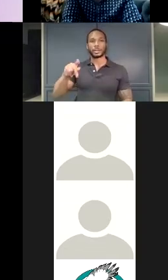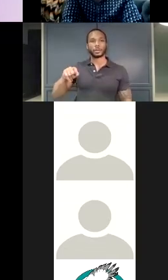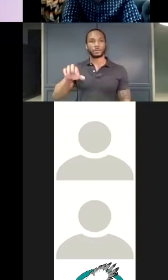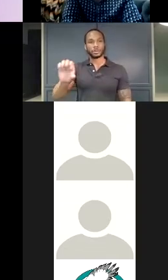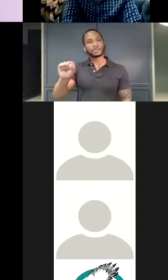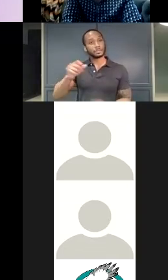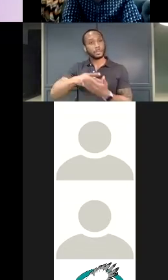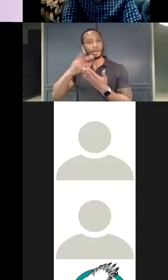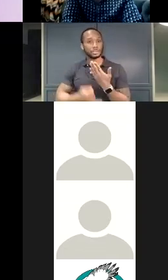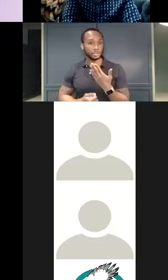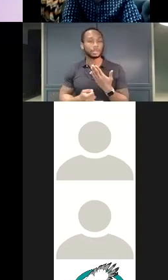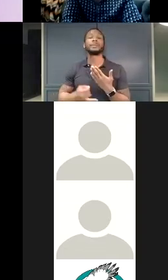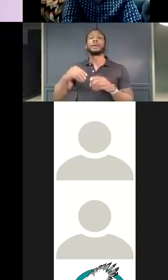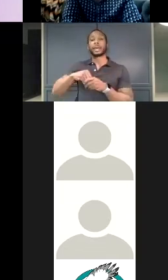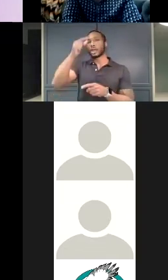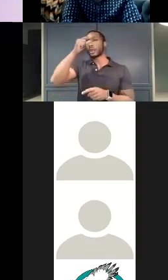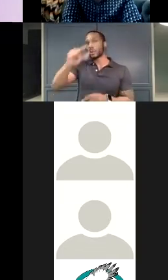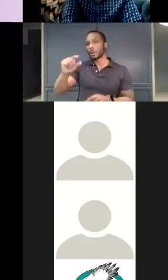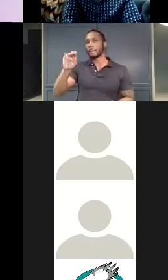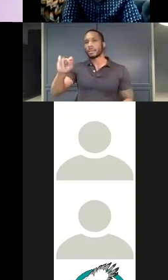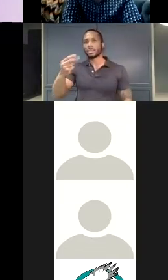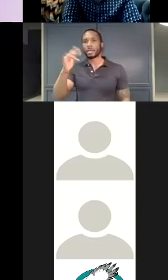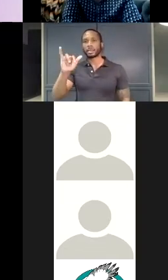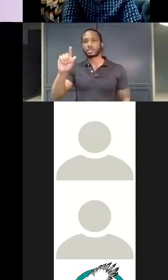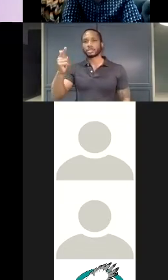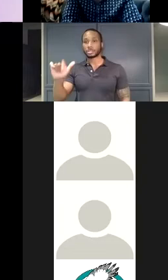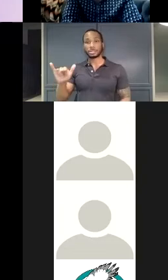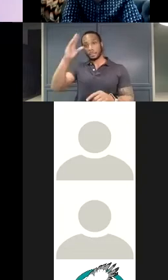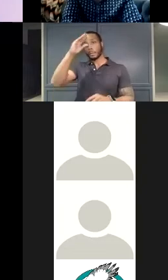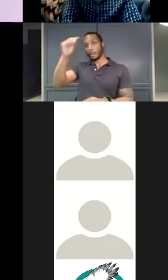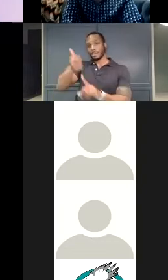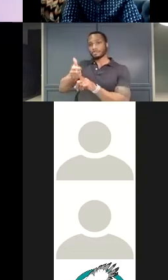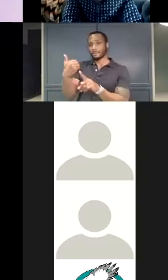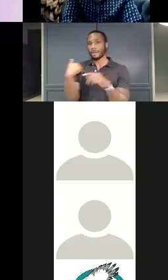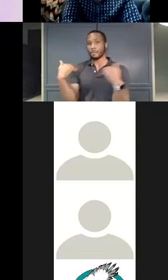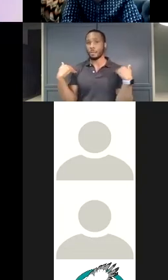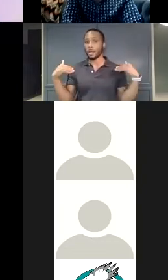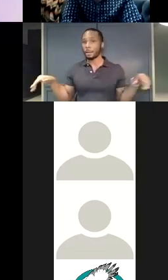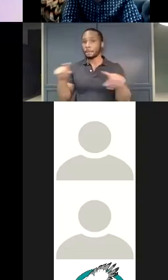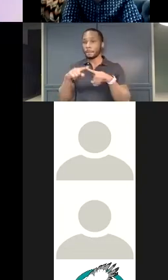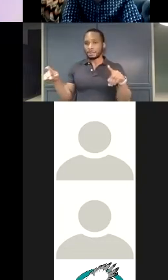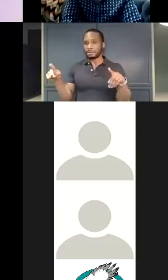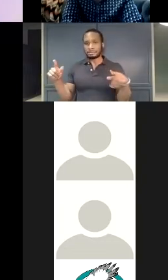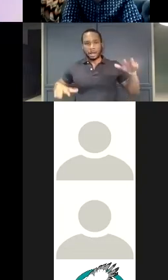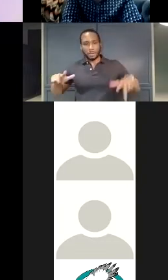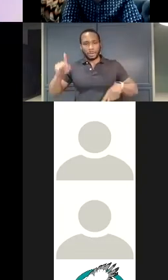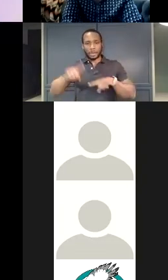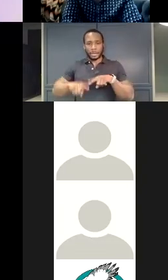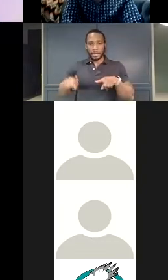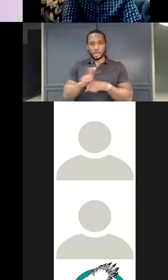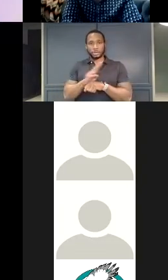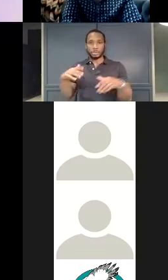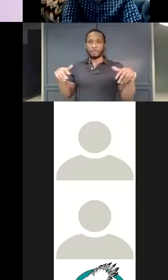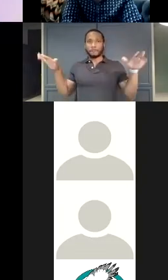Now, Icarus in Greek mythology is the boy who has wings, but he doesn't know how to use them. He ends up flying too close to the sun and